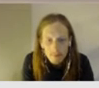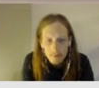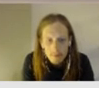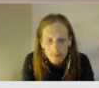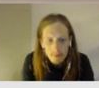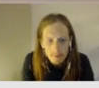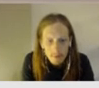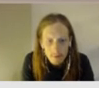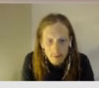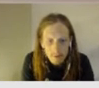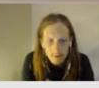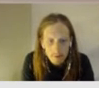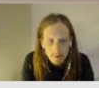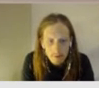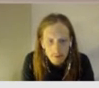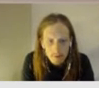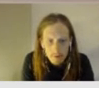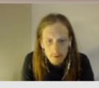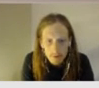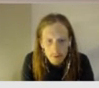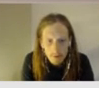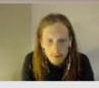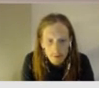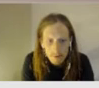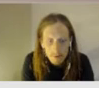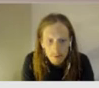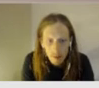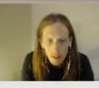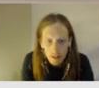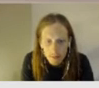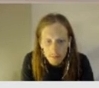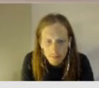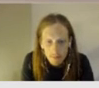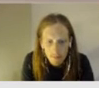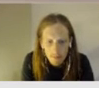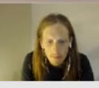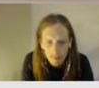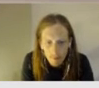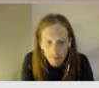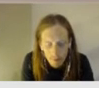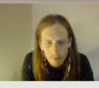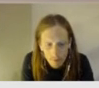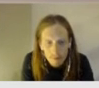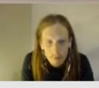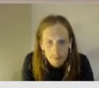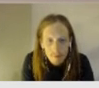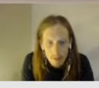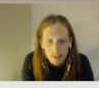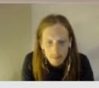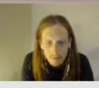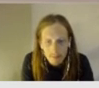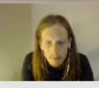way. And she just made these really amazing, compelling photo essays based on those stories. So I like